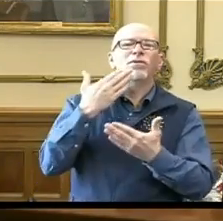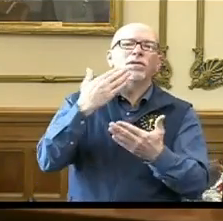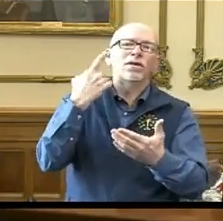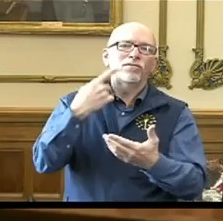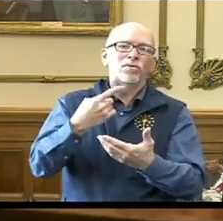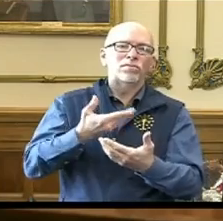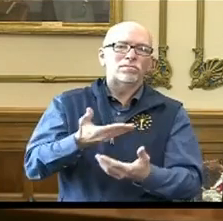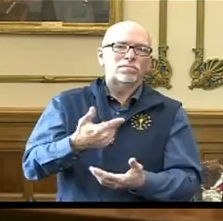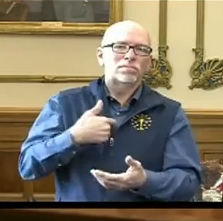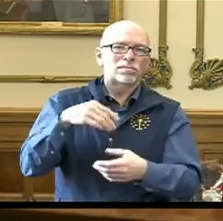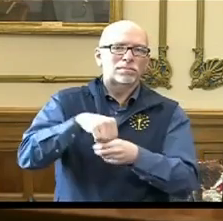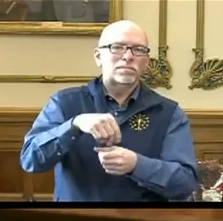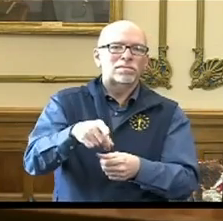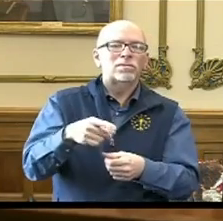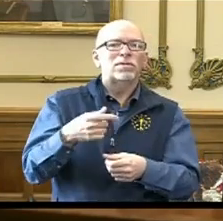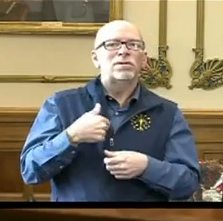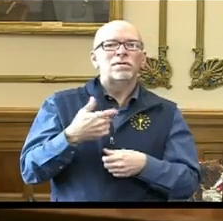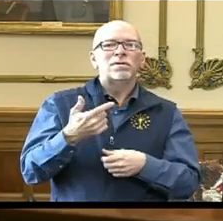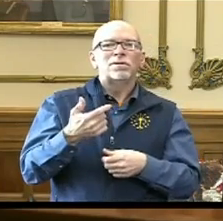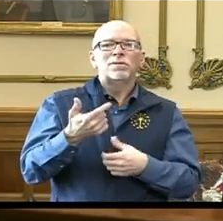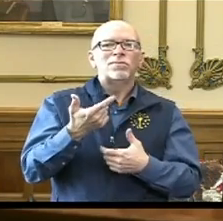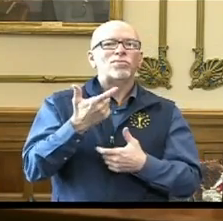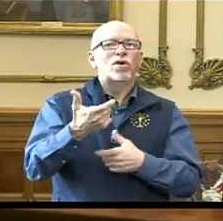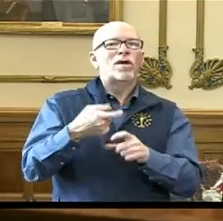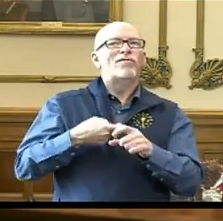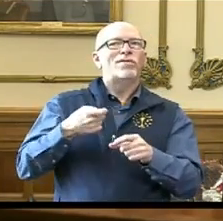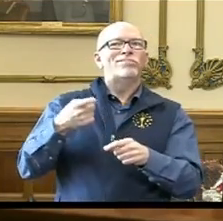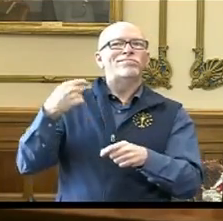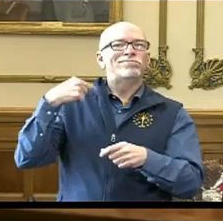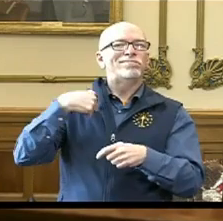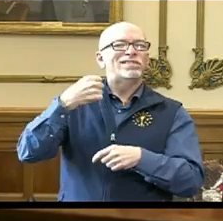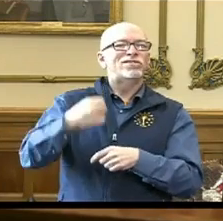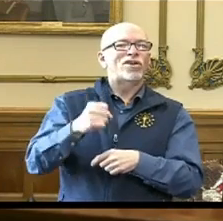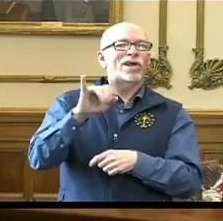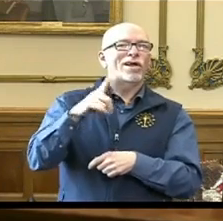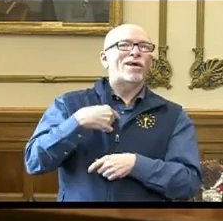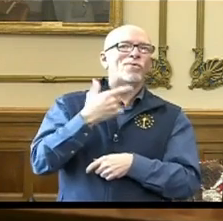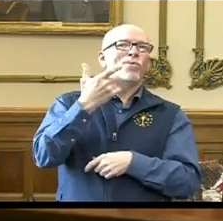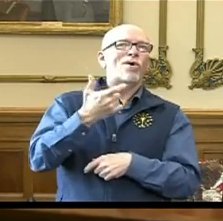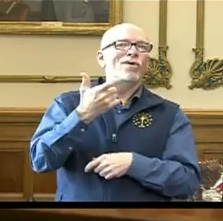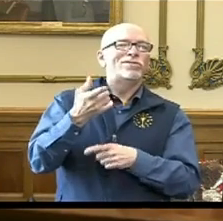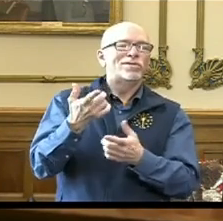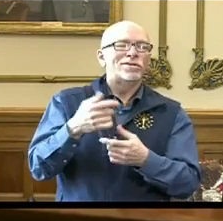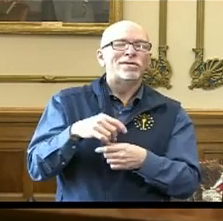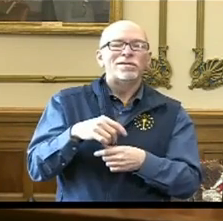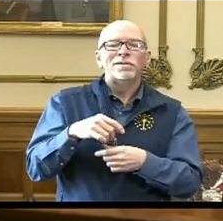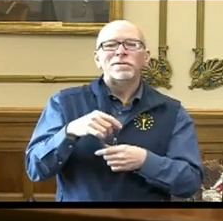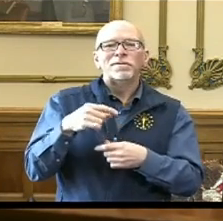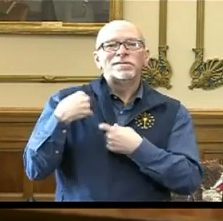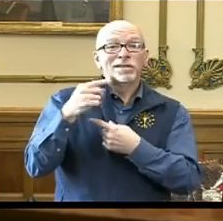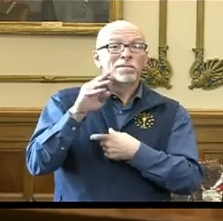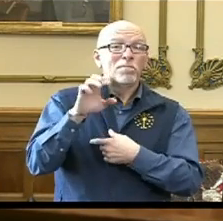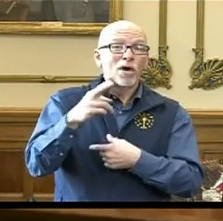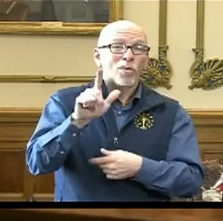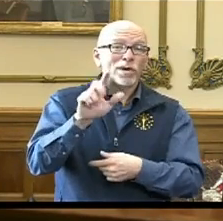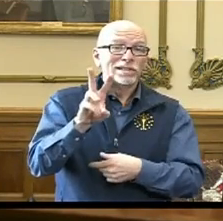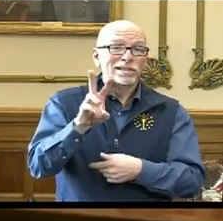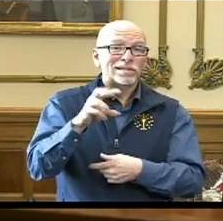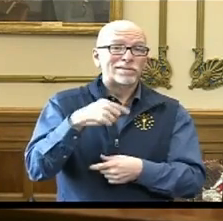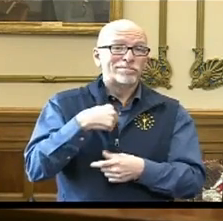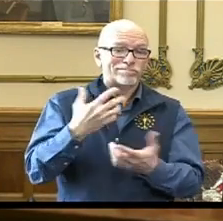and been watching from afar down here in southern Indiana. Been back since March 26th,